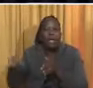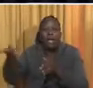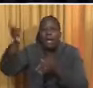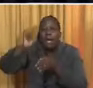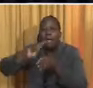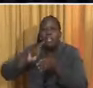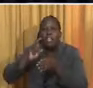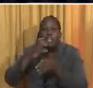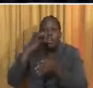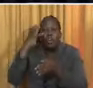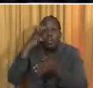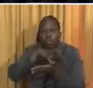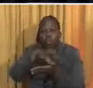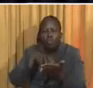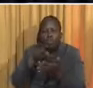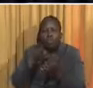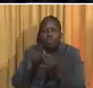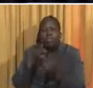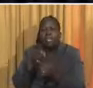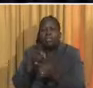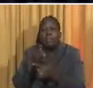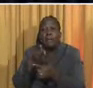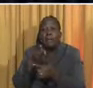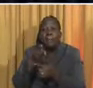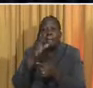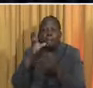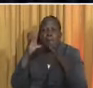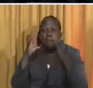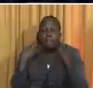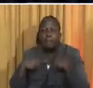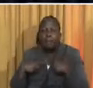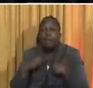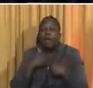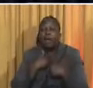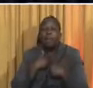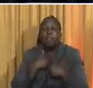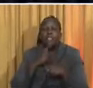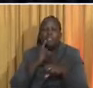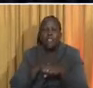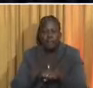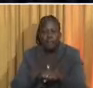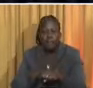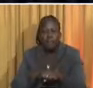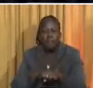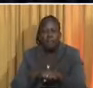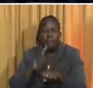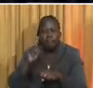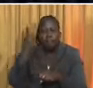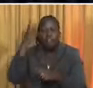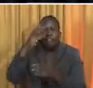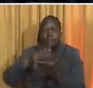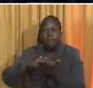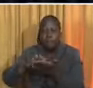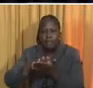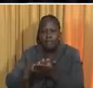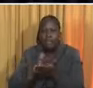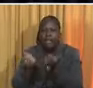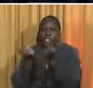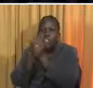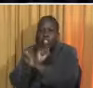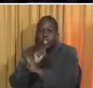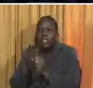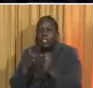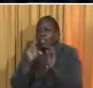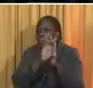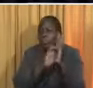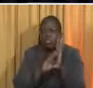the controversy that the parties have brought to them for resolution in the first place. Amending the Constitution is not a